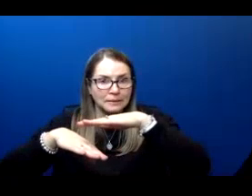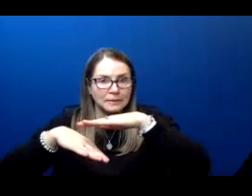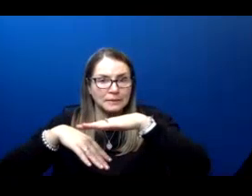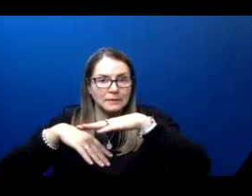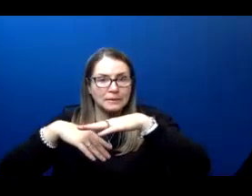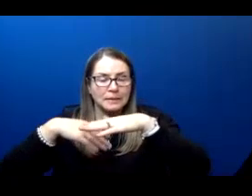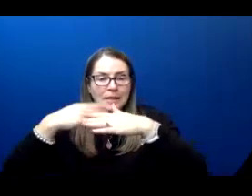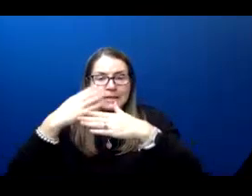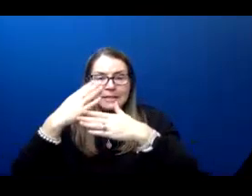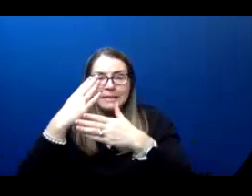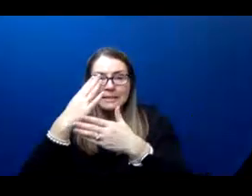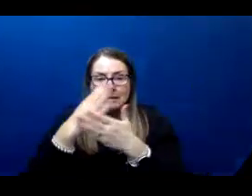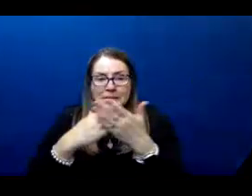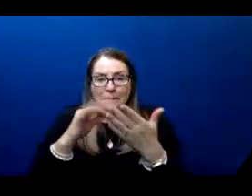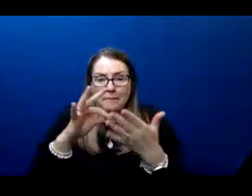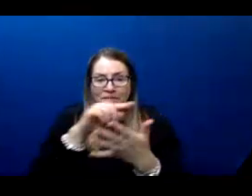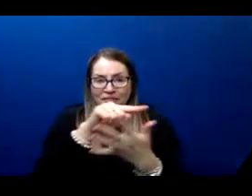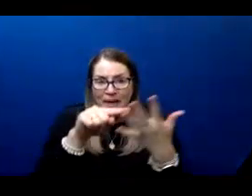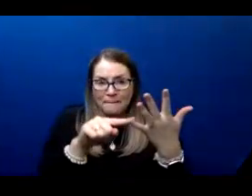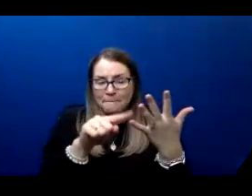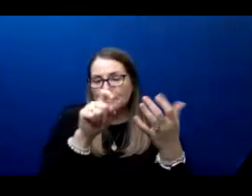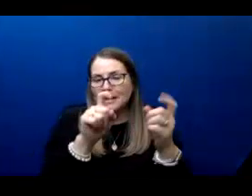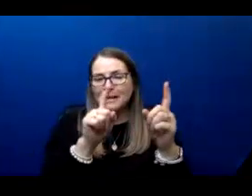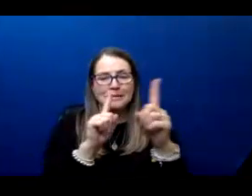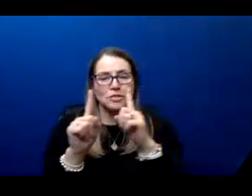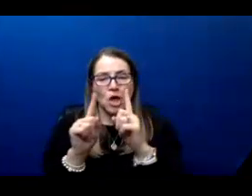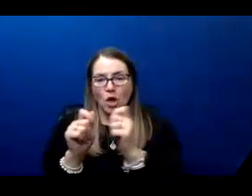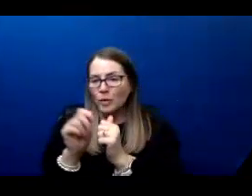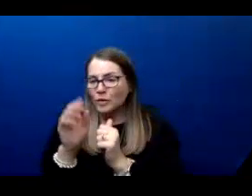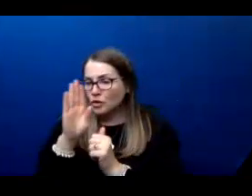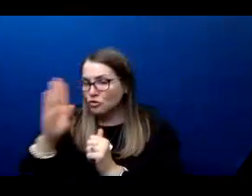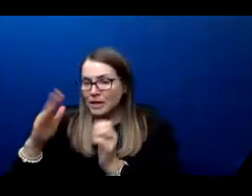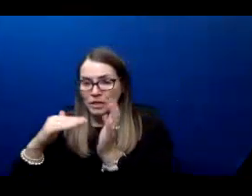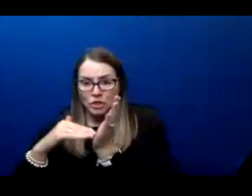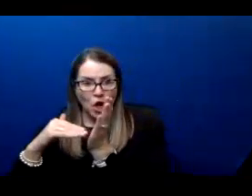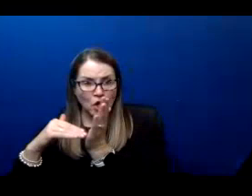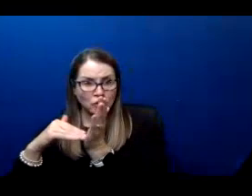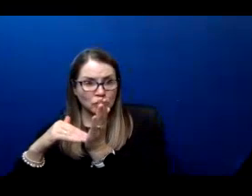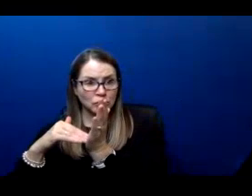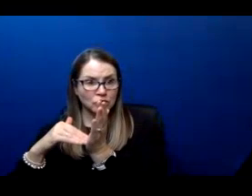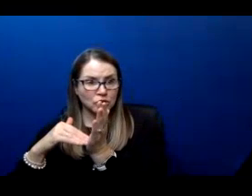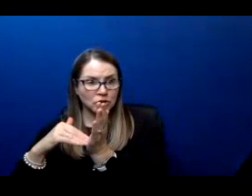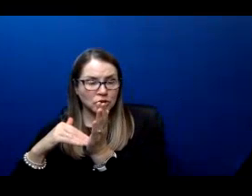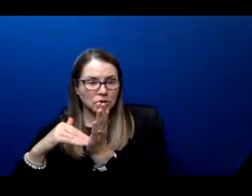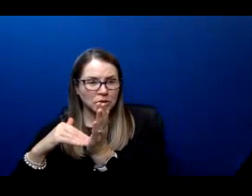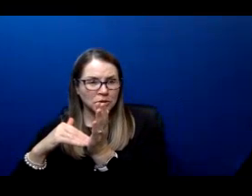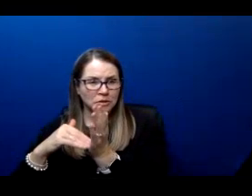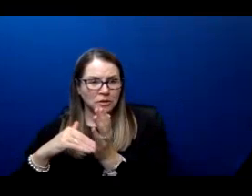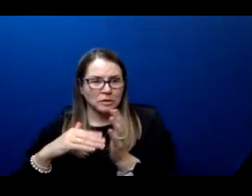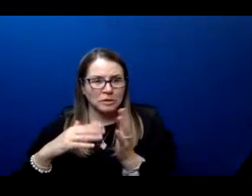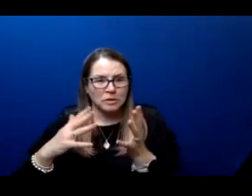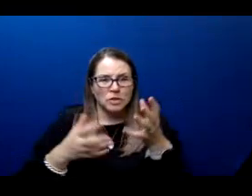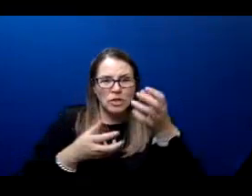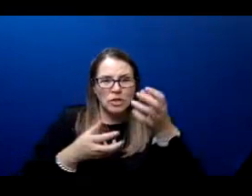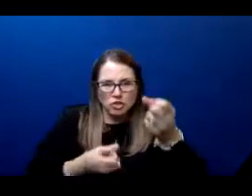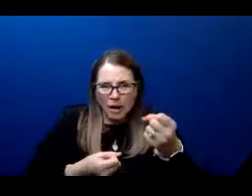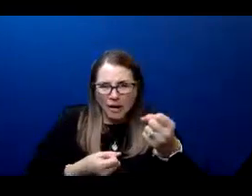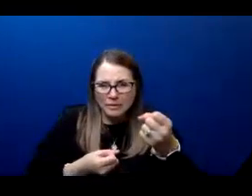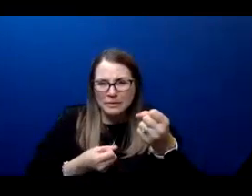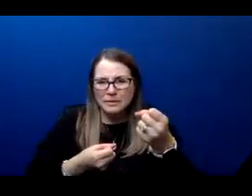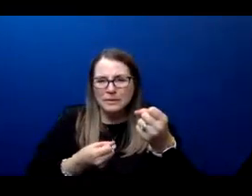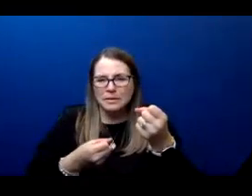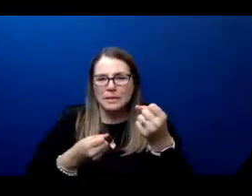some of them are that individuals can talk openly with healthcare providers about the pneumonia vaccine, promote the use of trusted sources of